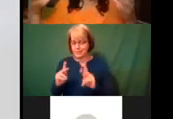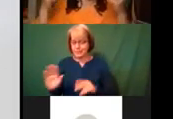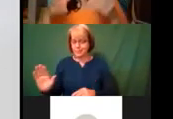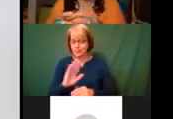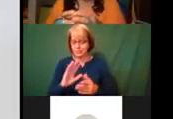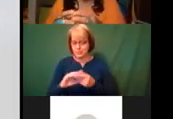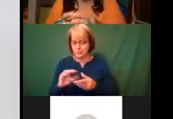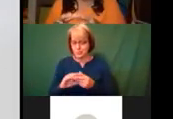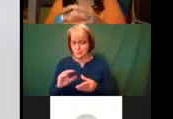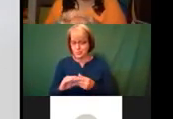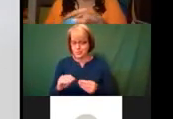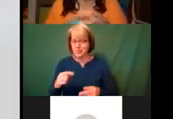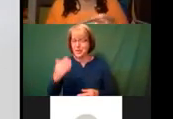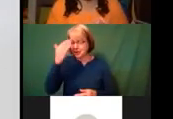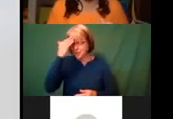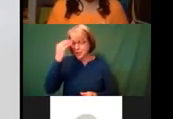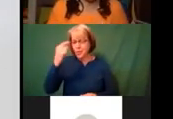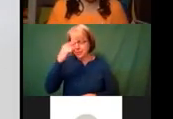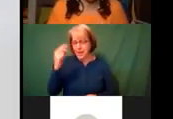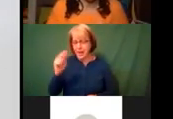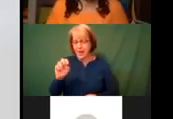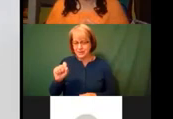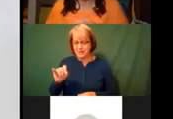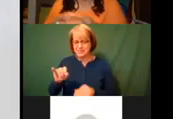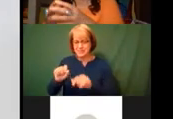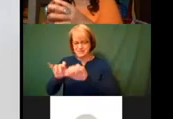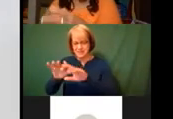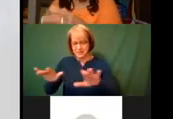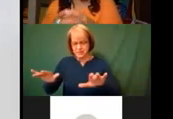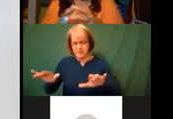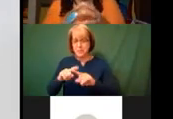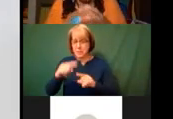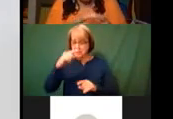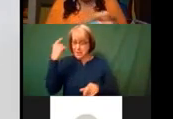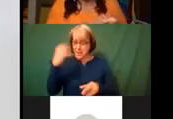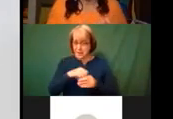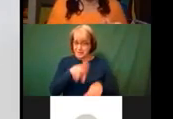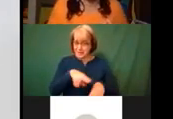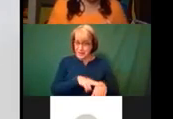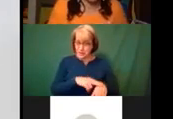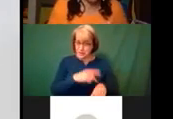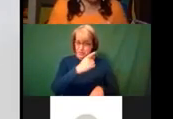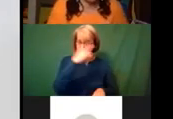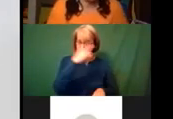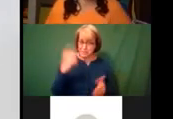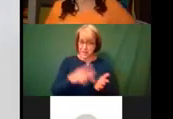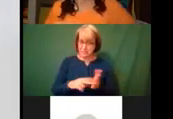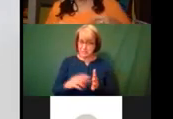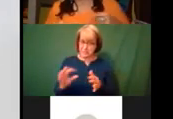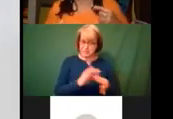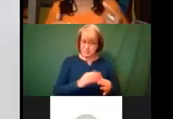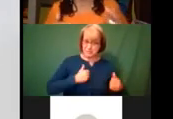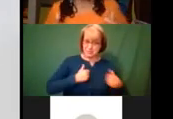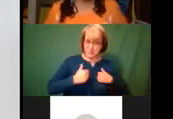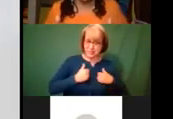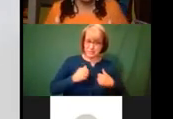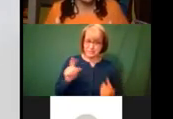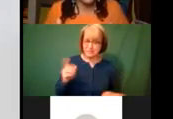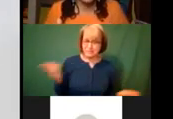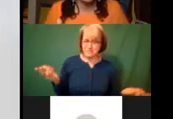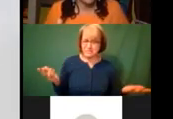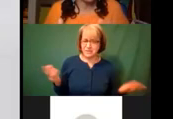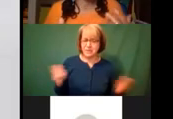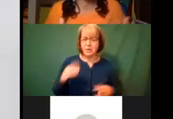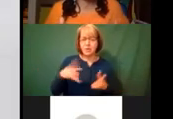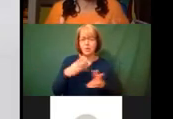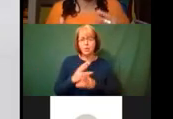of Blackness in this country, but Black people in nature, this idea of Black people being connected to the primitive. When we had our world's fairs in this